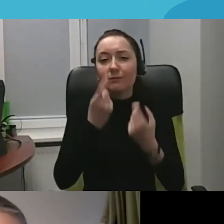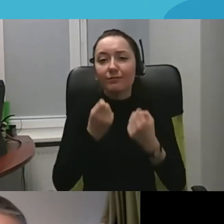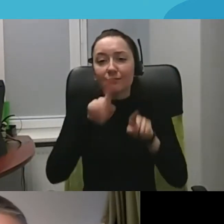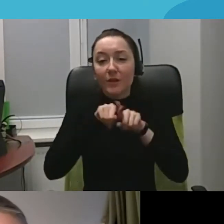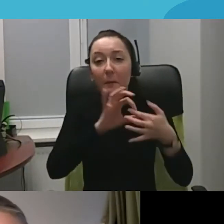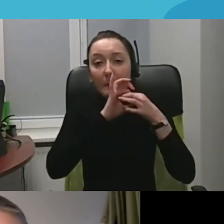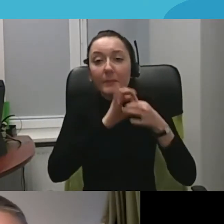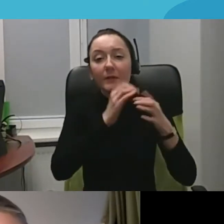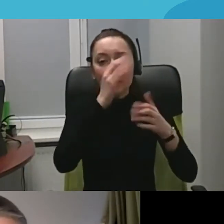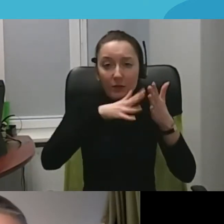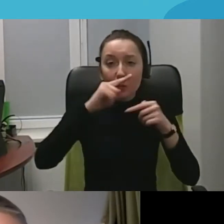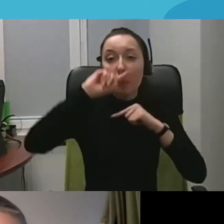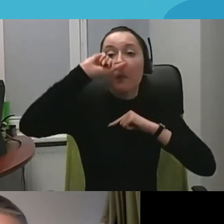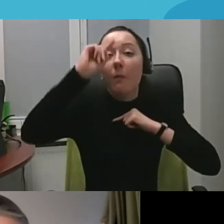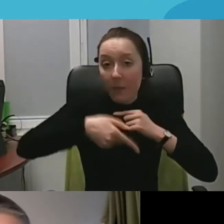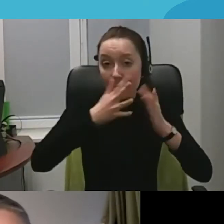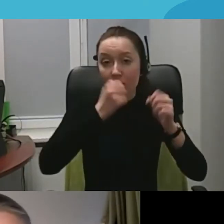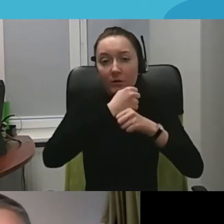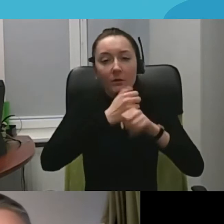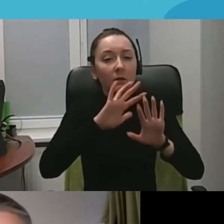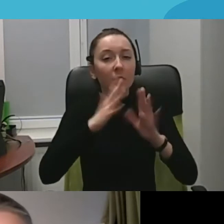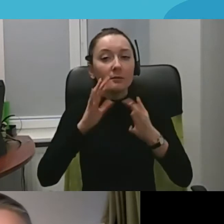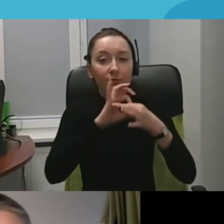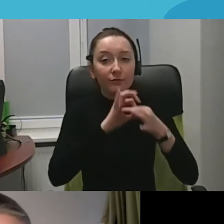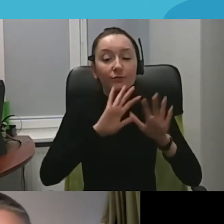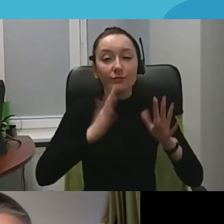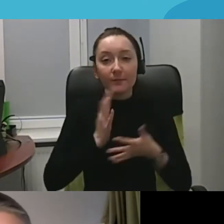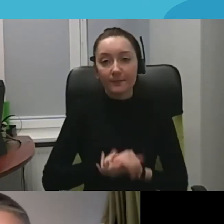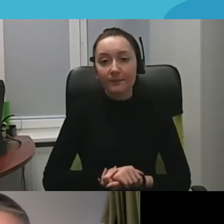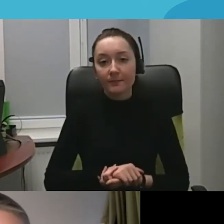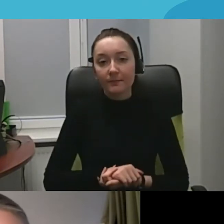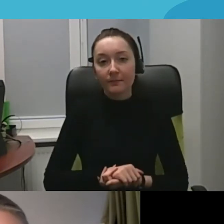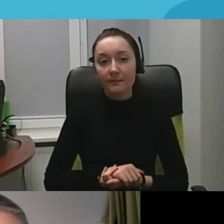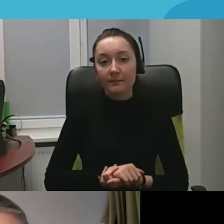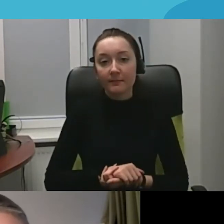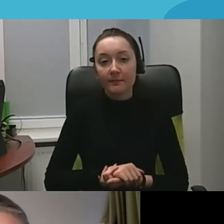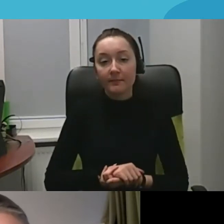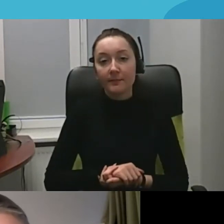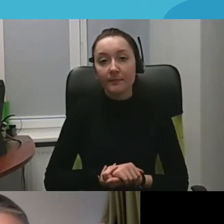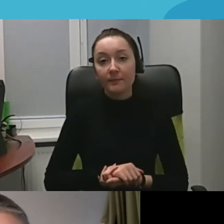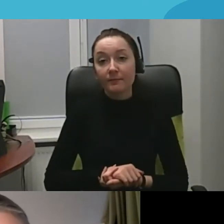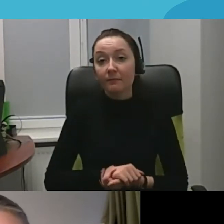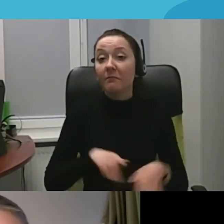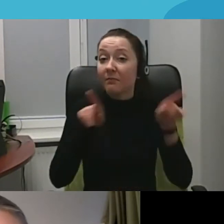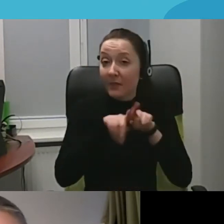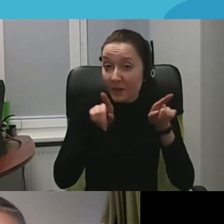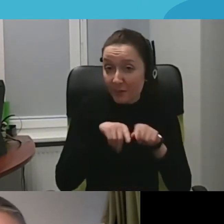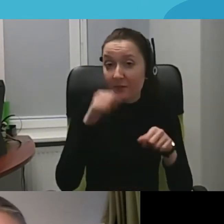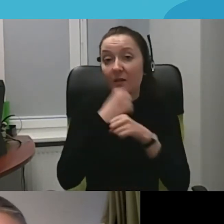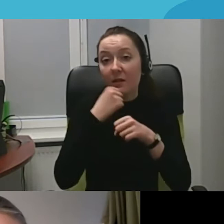the yearly visit, which, pursuant of the resolution, I would be doing in Belarus if the government recognized the mandate.